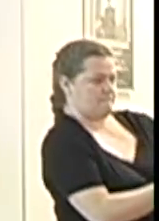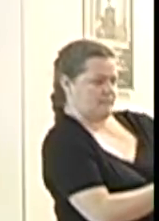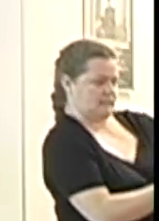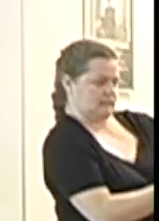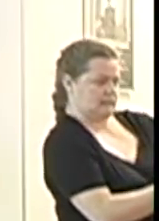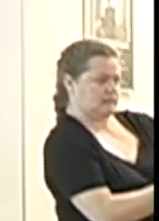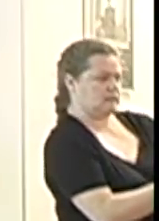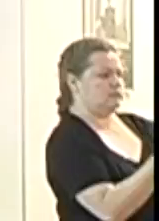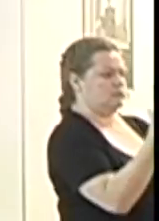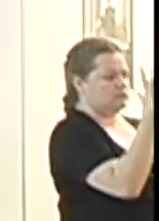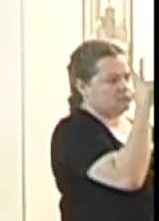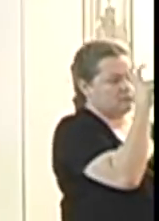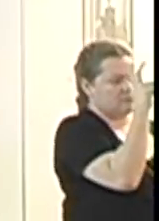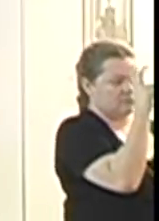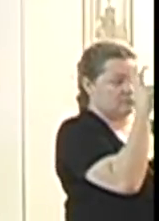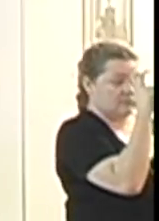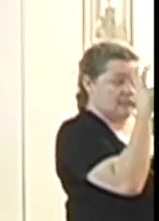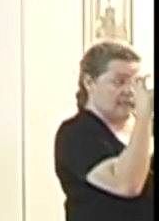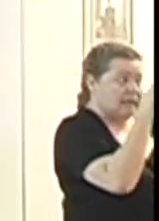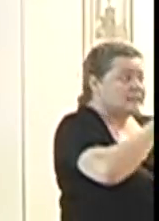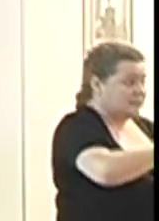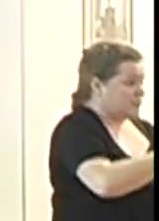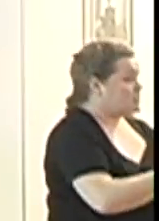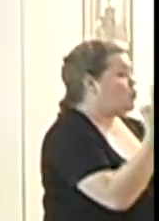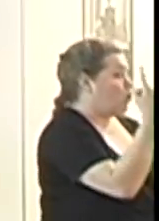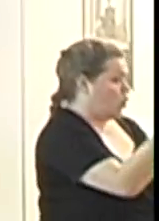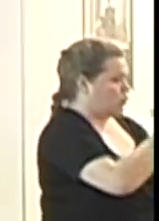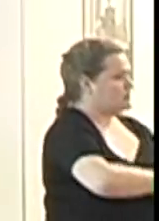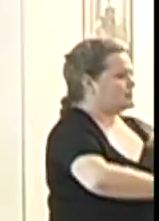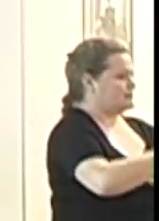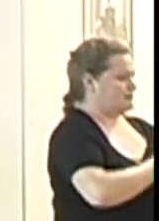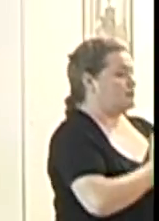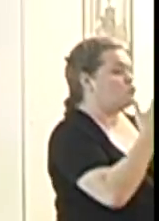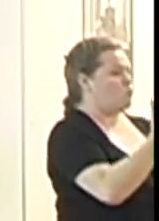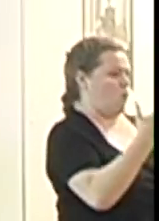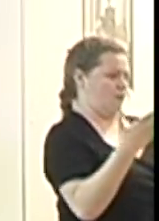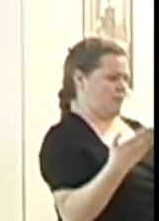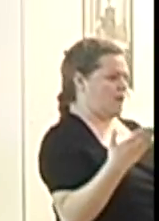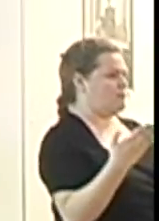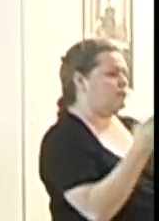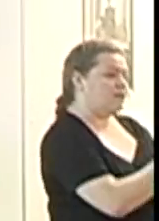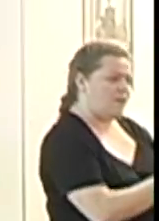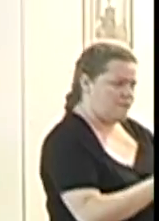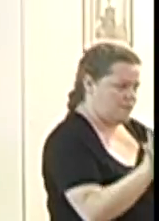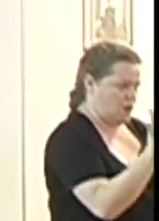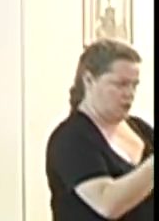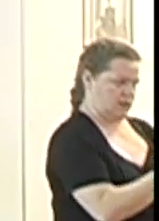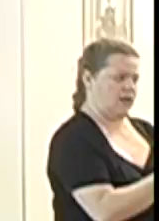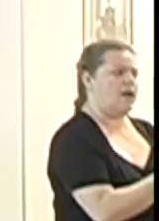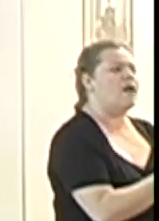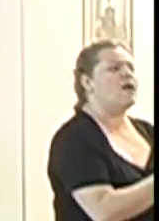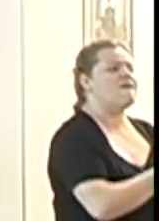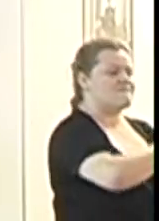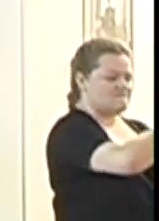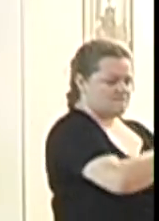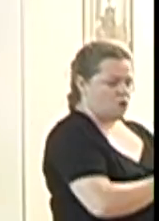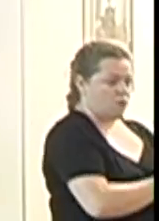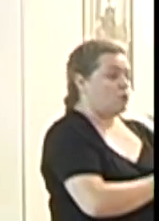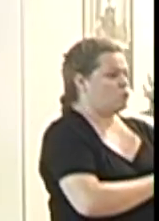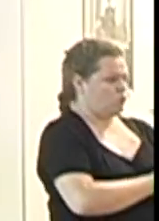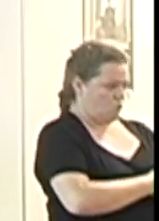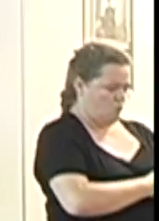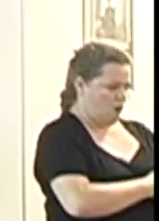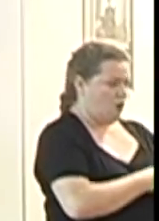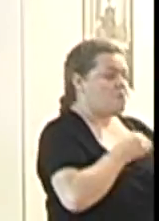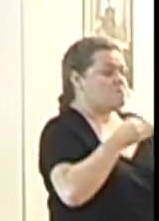So we can talk about 3 major parameters of sign formation. That is the place of the nose, the hand shape being a 3, and the movement here,